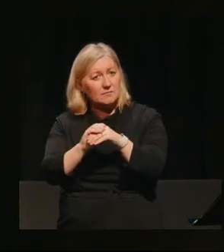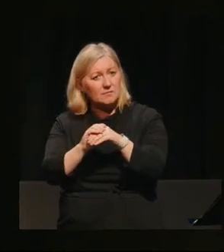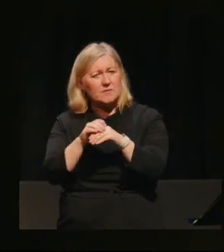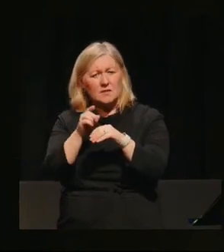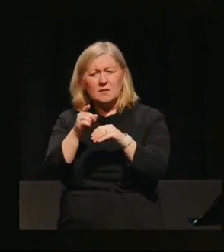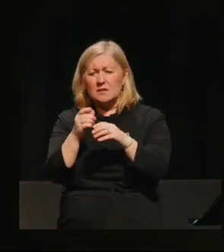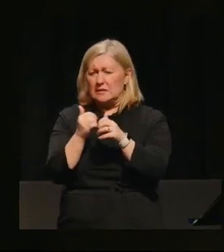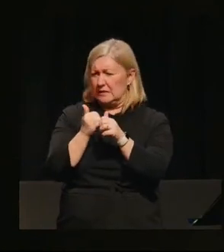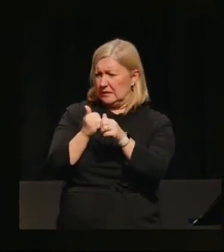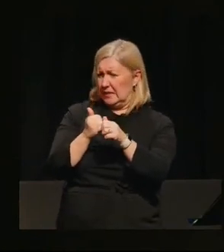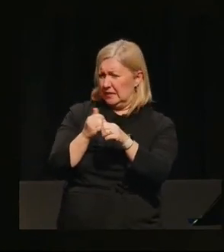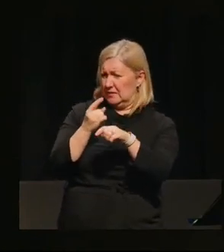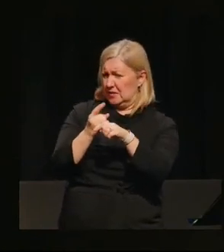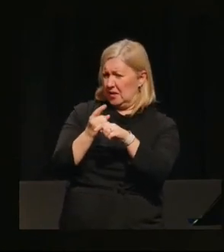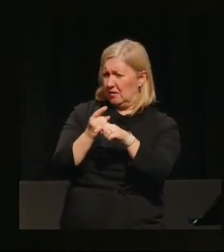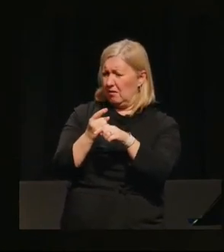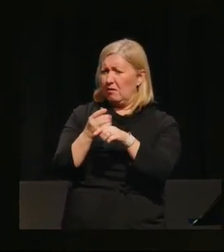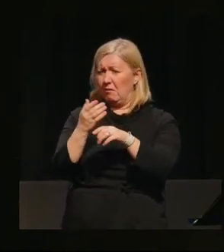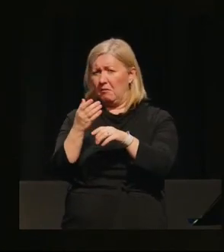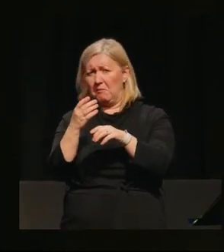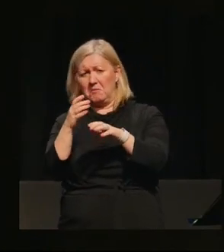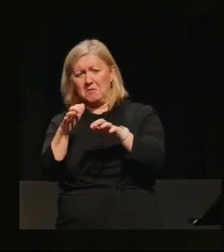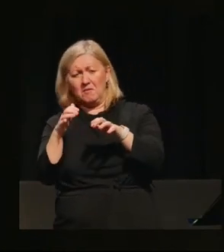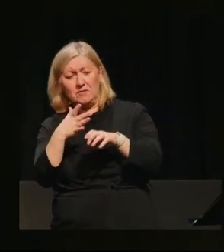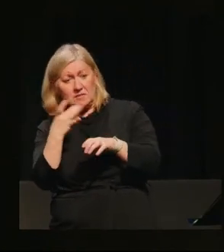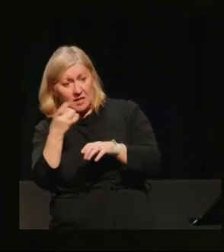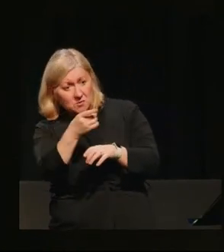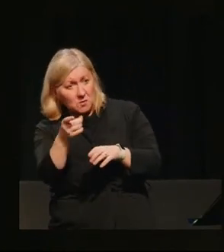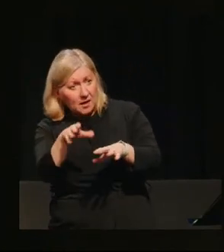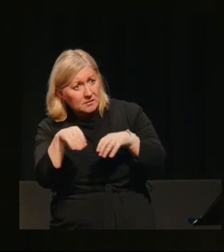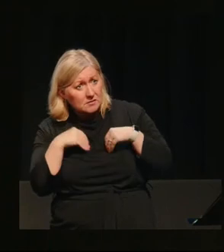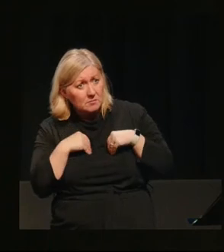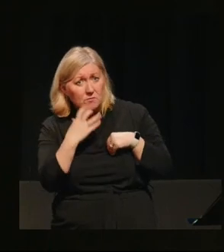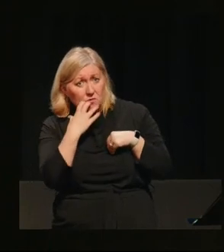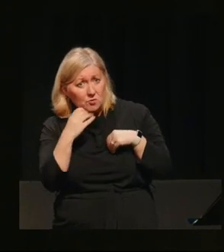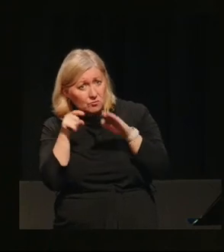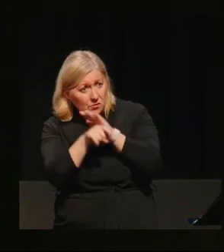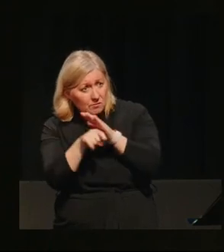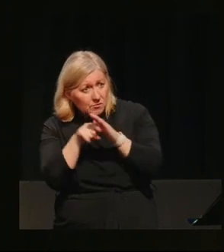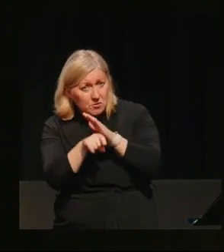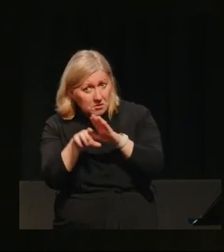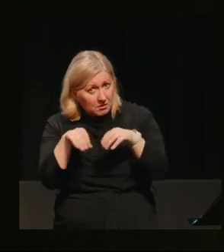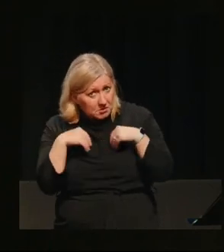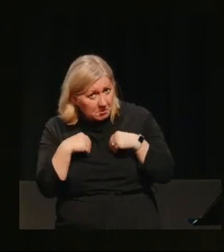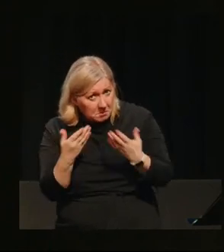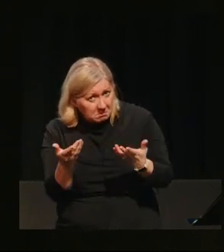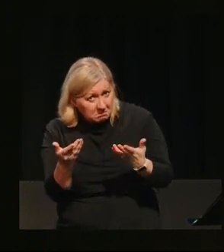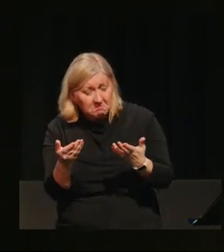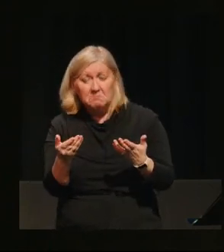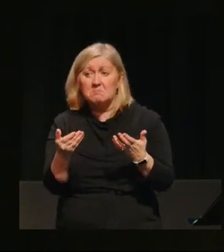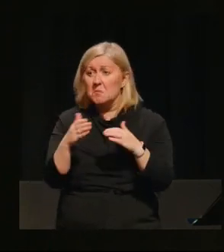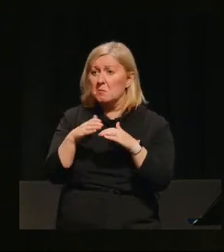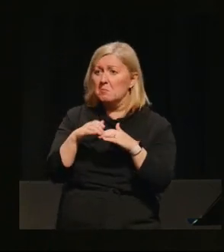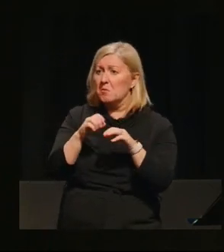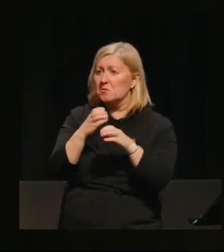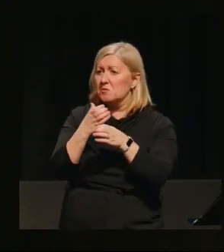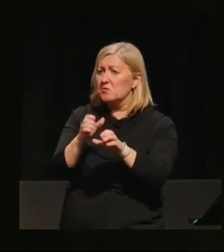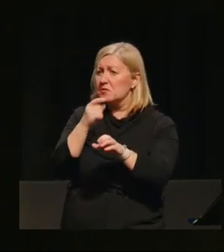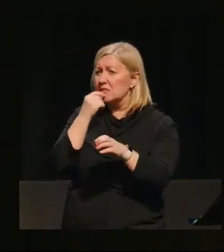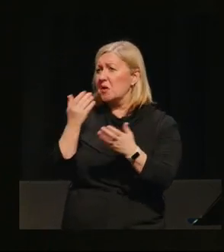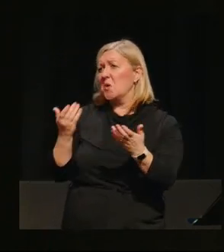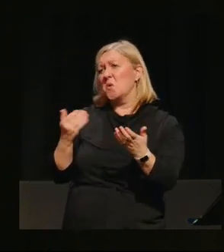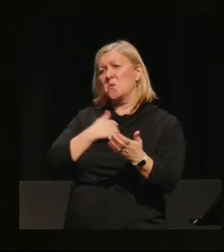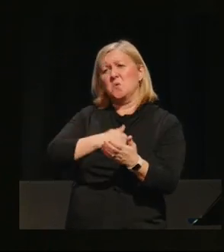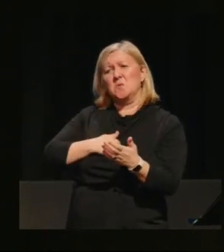were asked if they would accept Jewish refugees. Most countries said they had